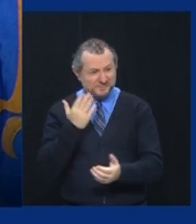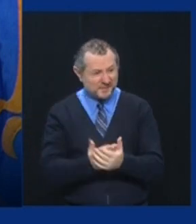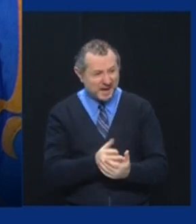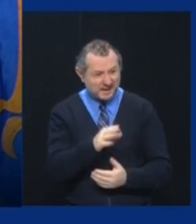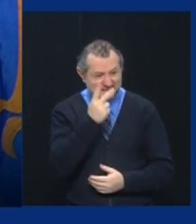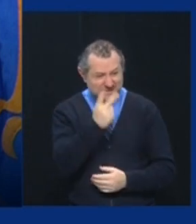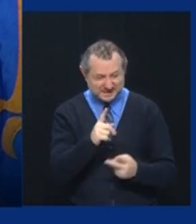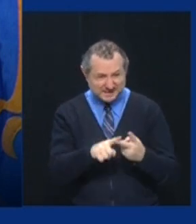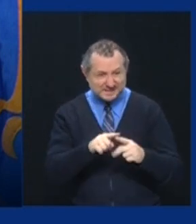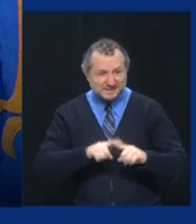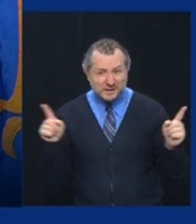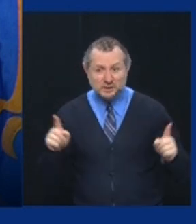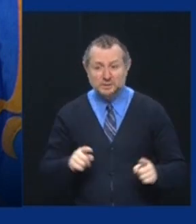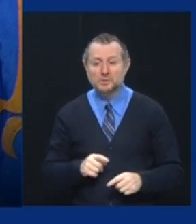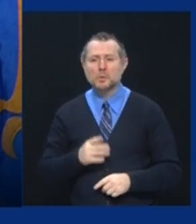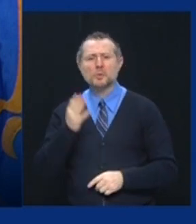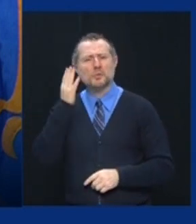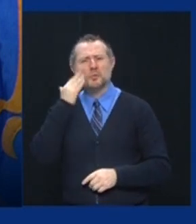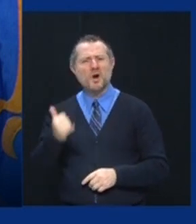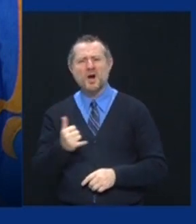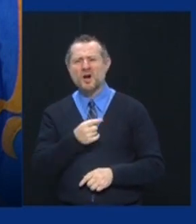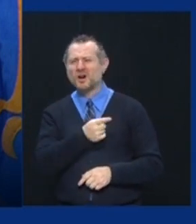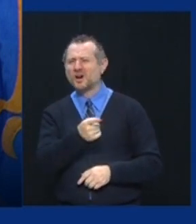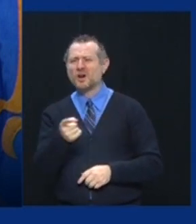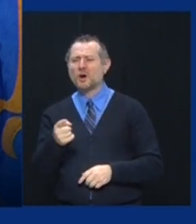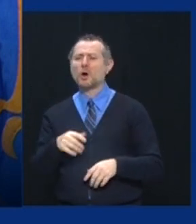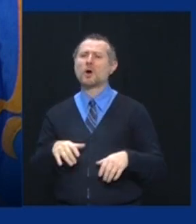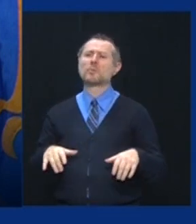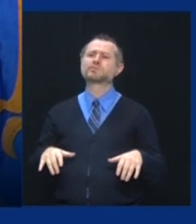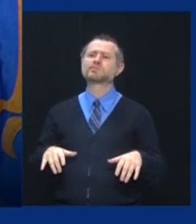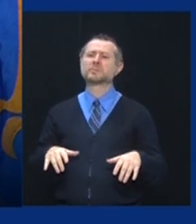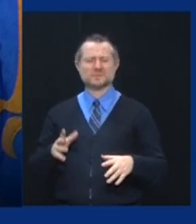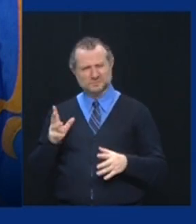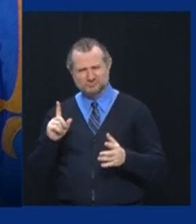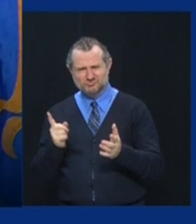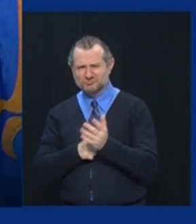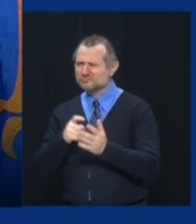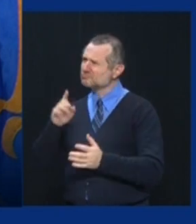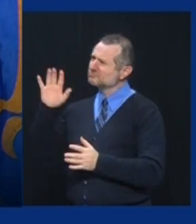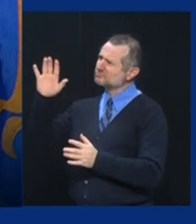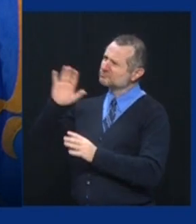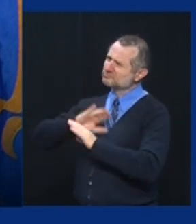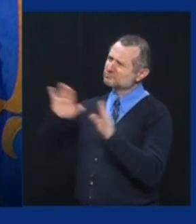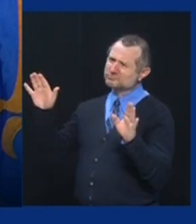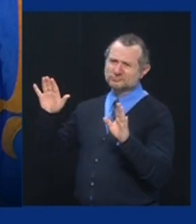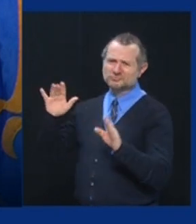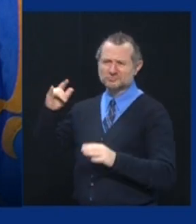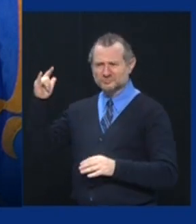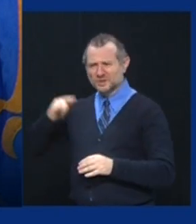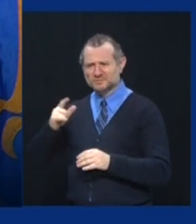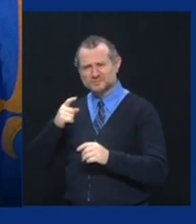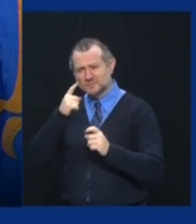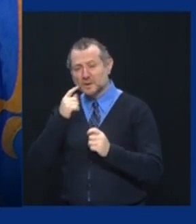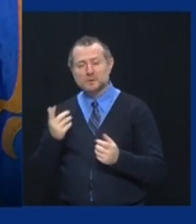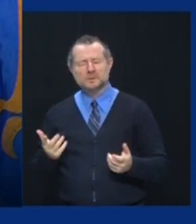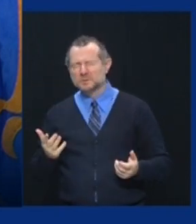you mandate testing? How many times do you have to learn the same lesson over and